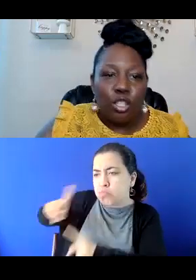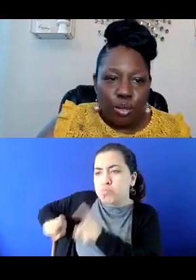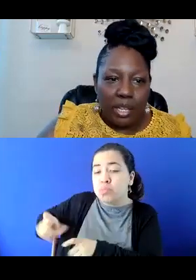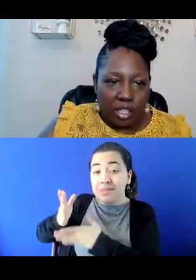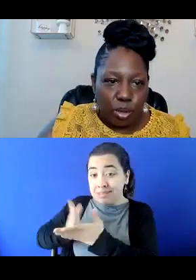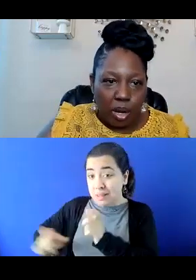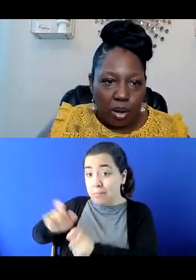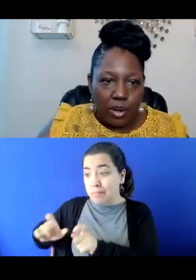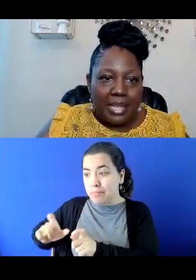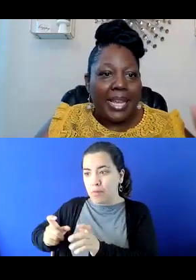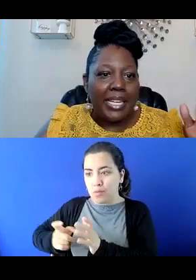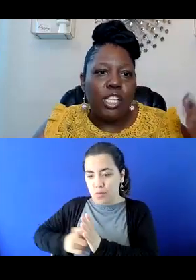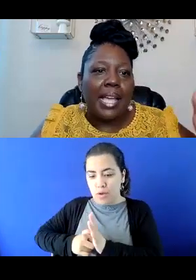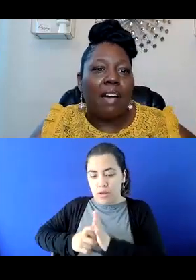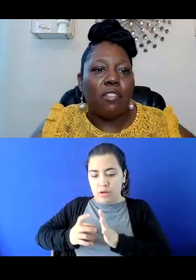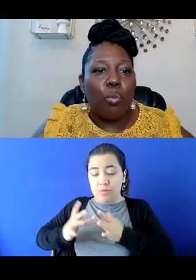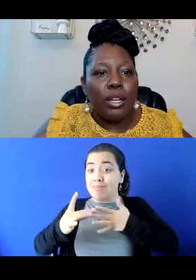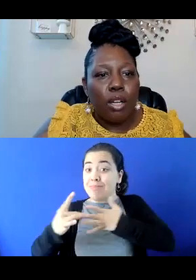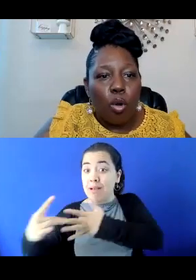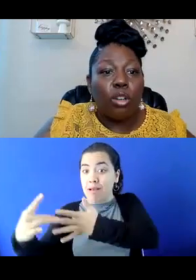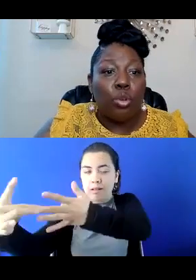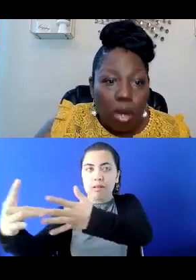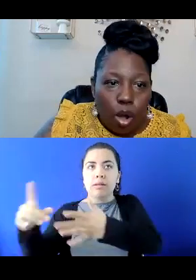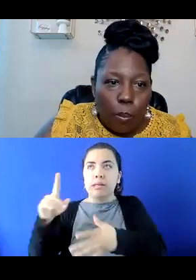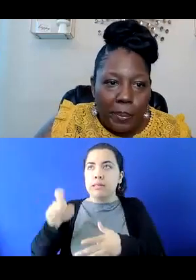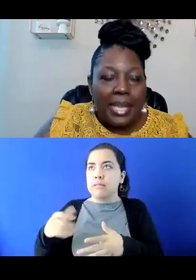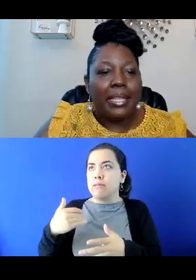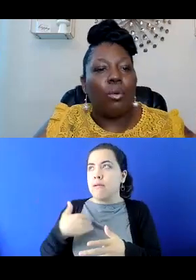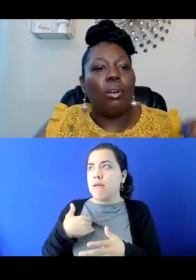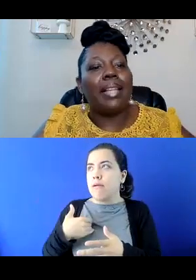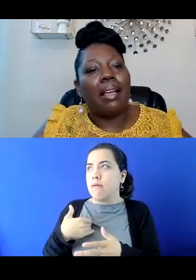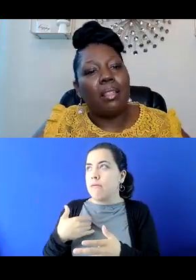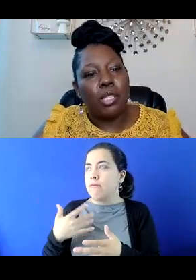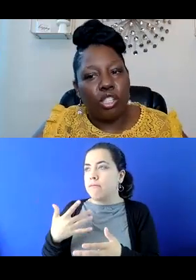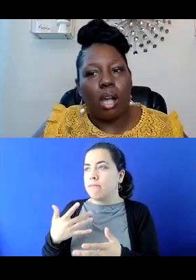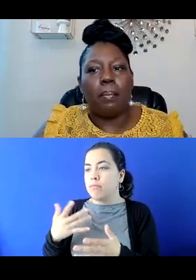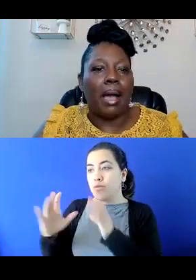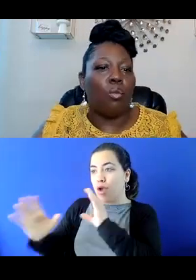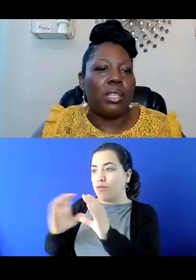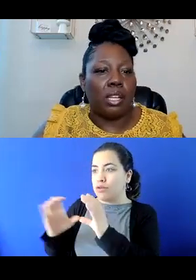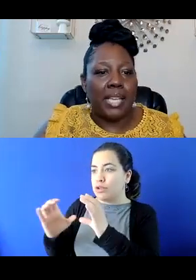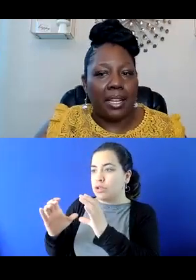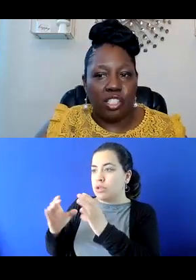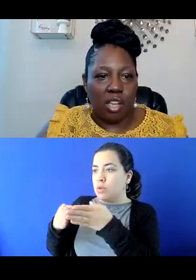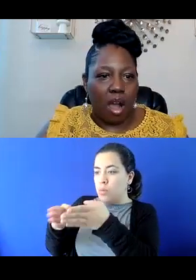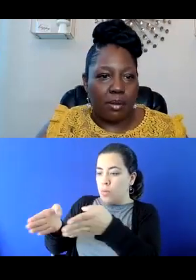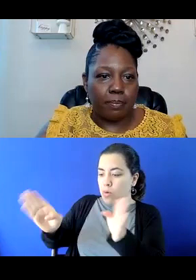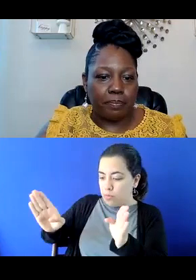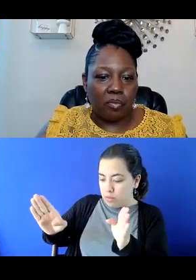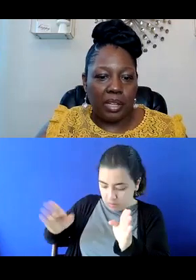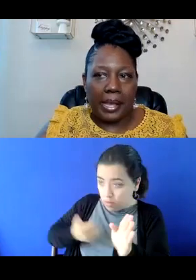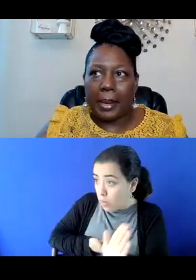led into their struggle. They need to have a window or door open that will allow them to talk about what their challenges